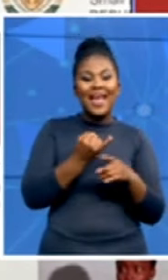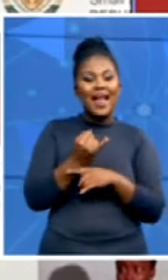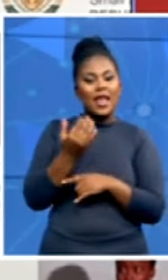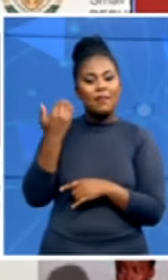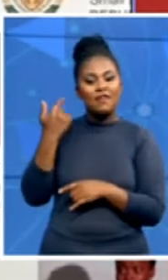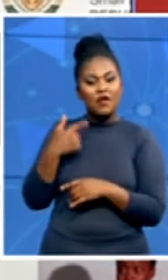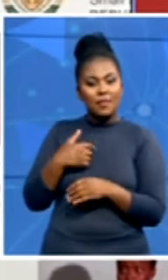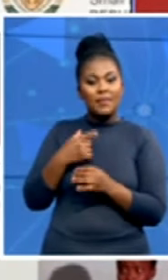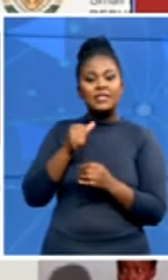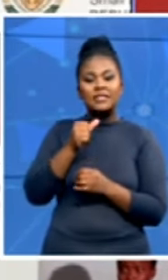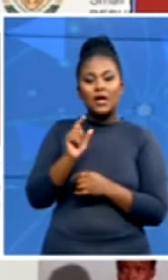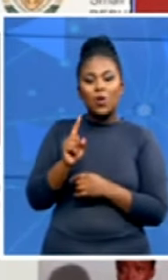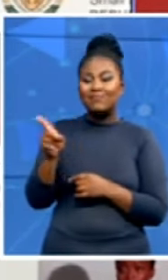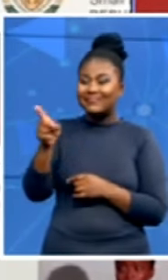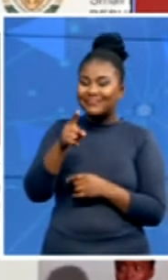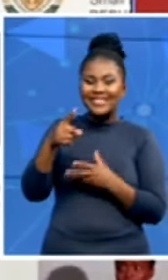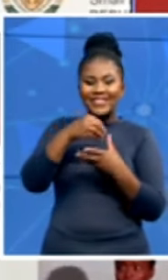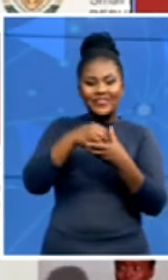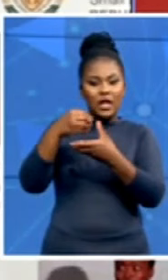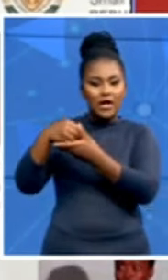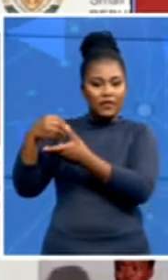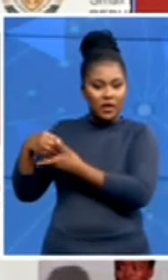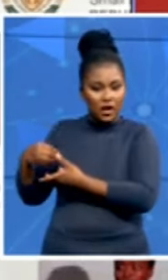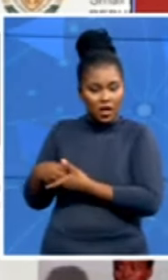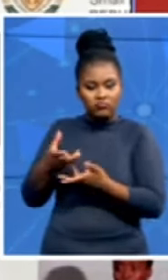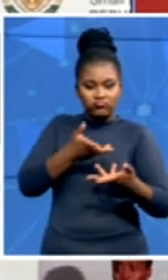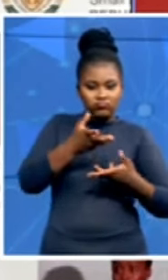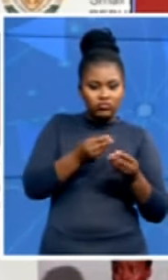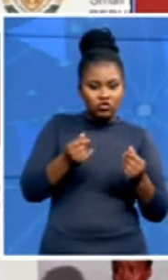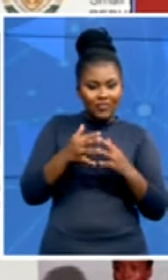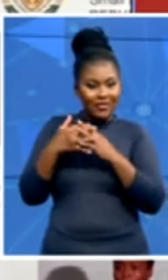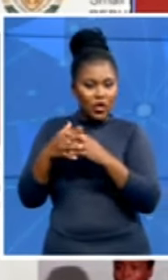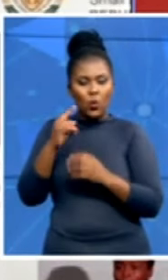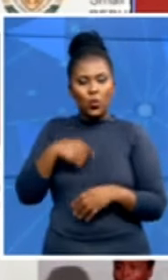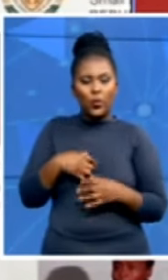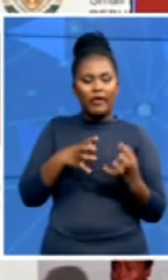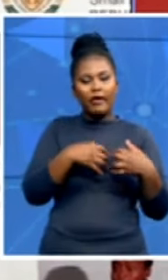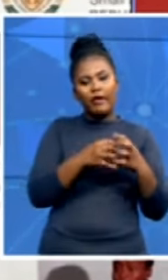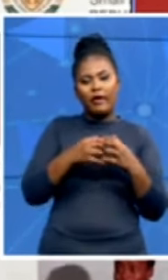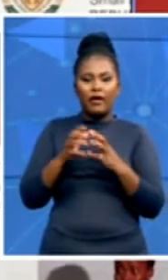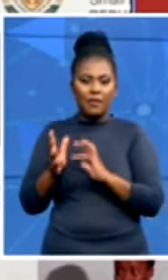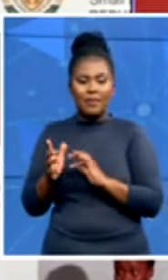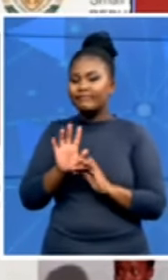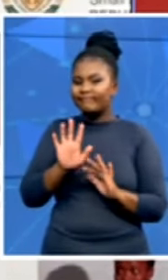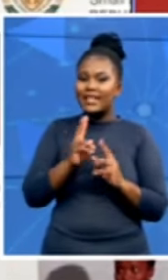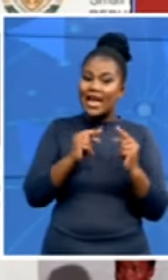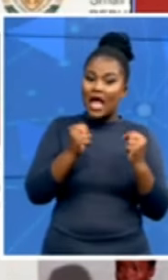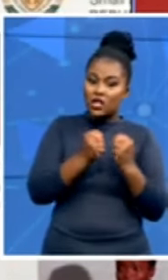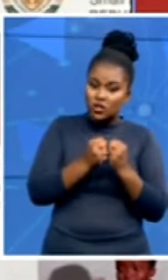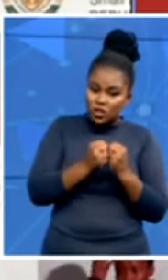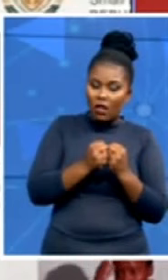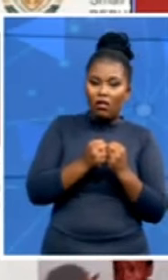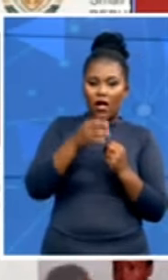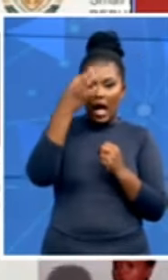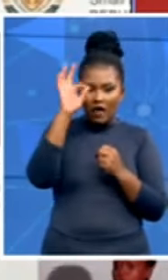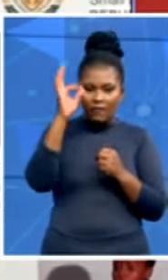are making, it's not interventions that we just made as just the national government. We said there's a need for us to be